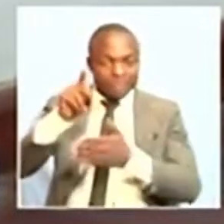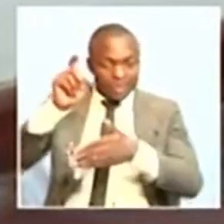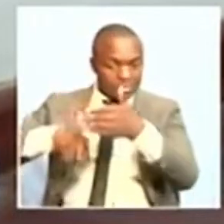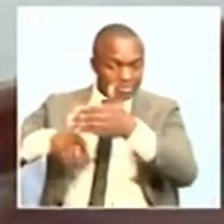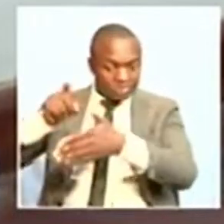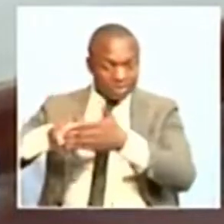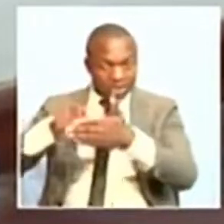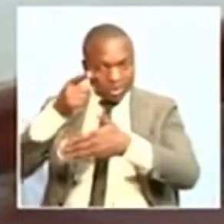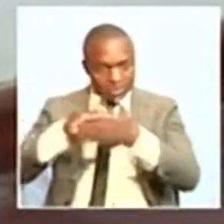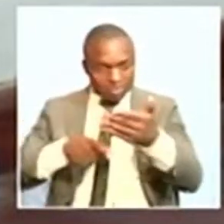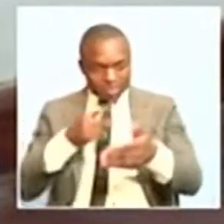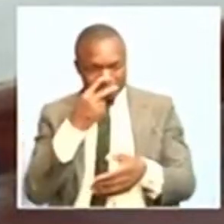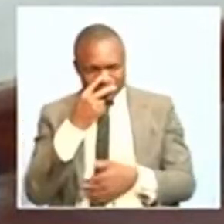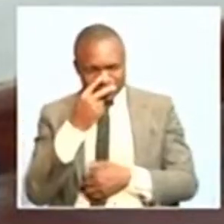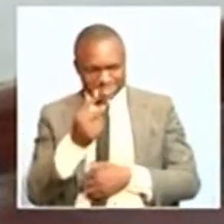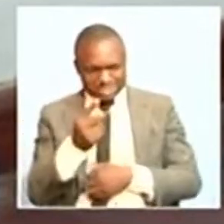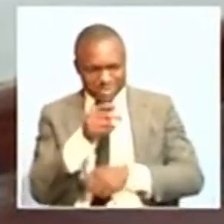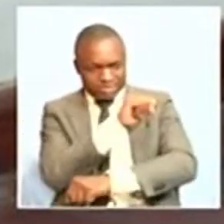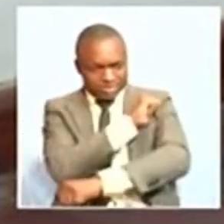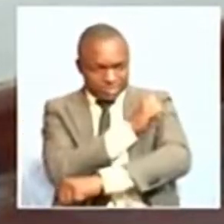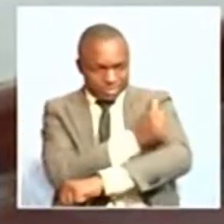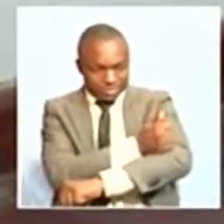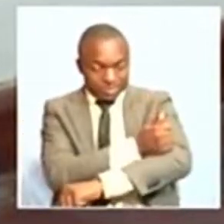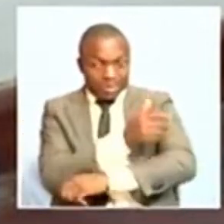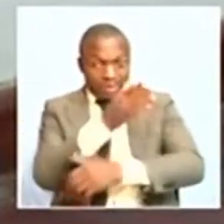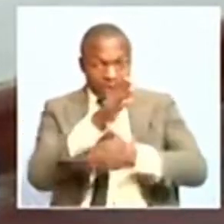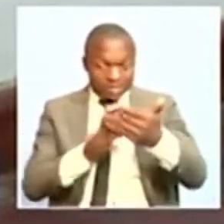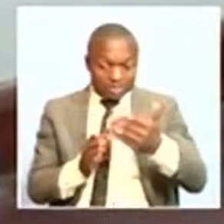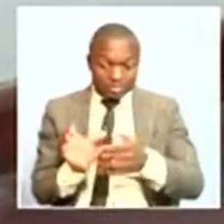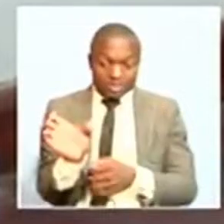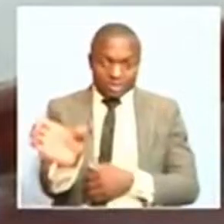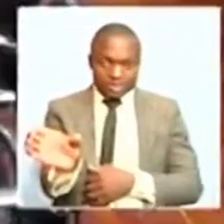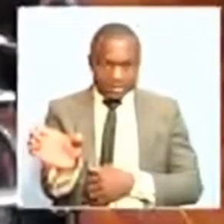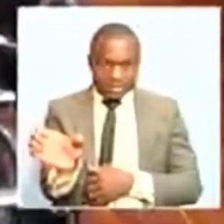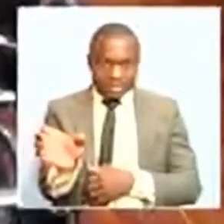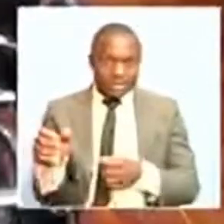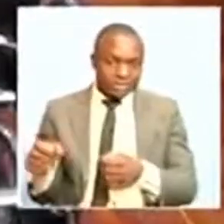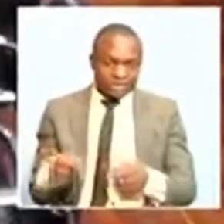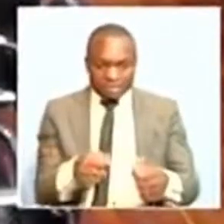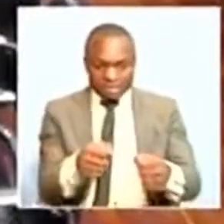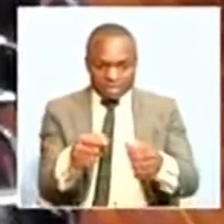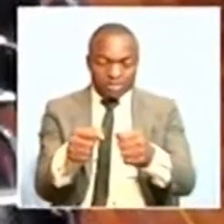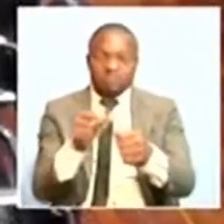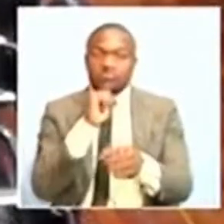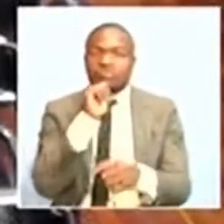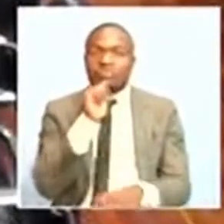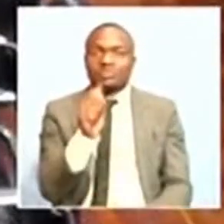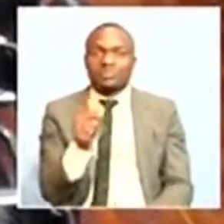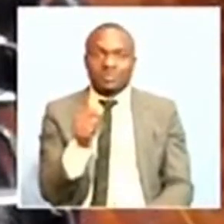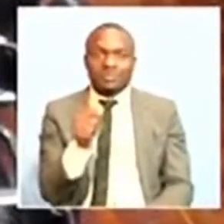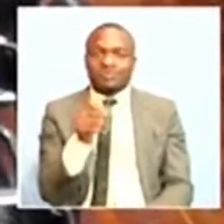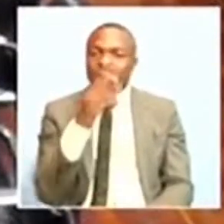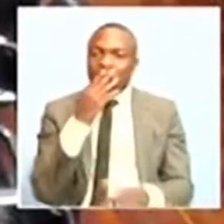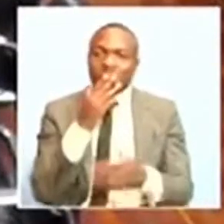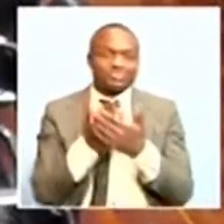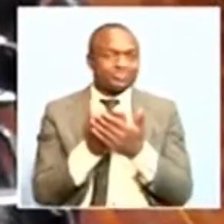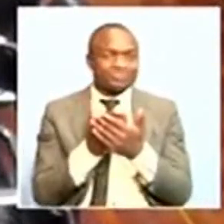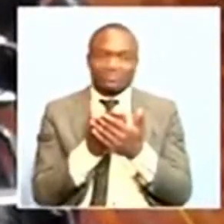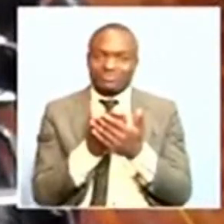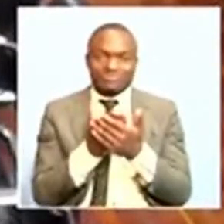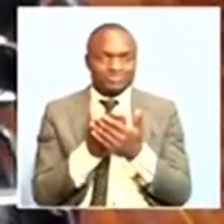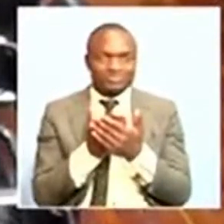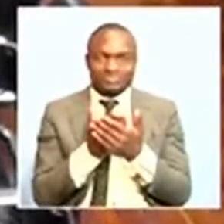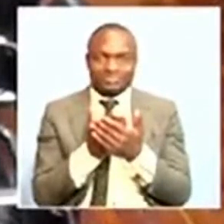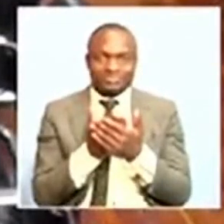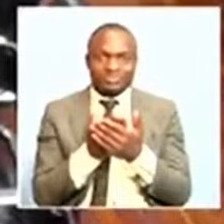However, what has been noted by the authority is that some sectors or systems may not be suitable for the integration